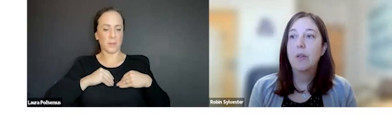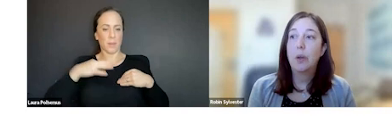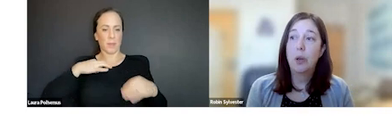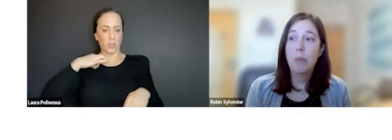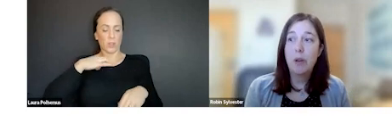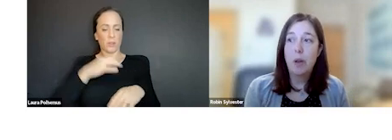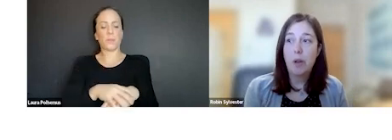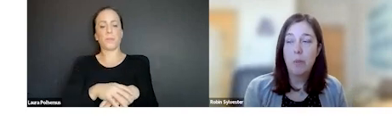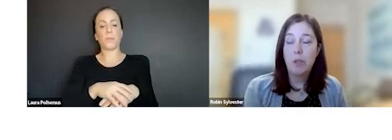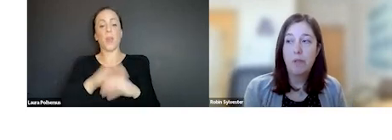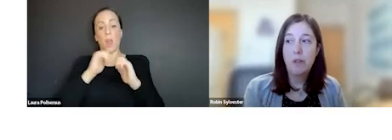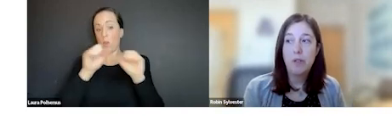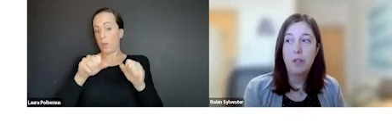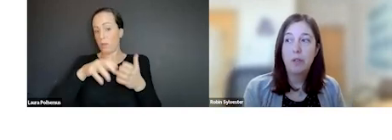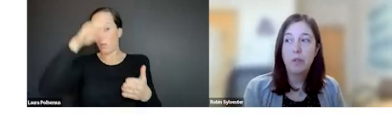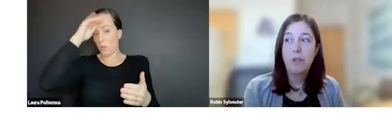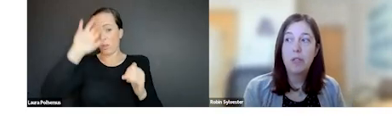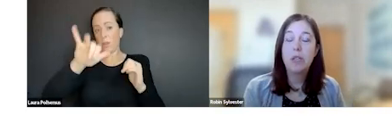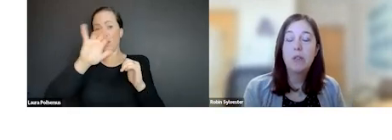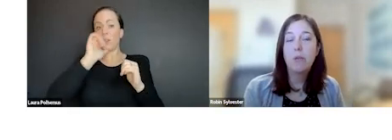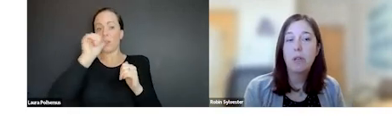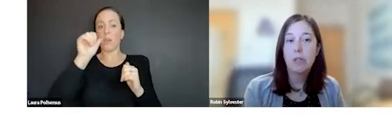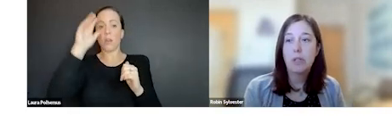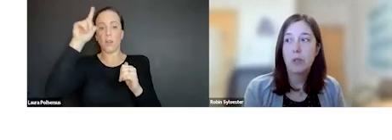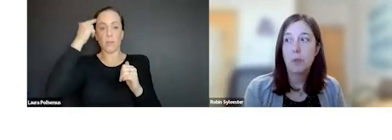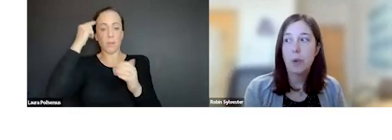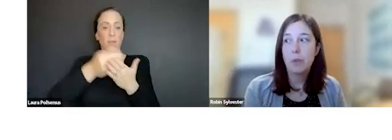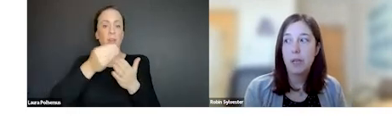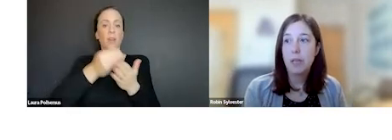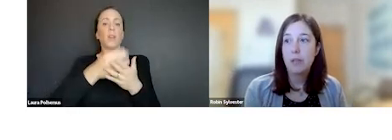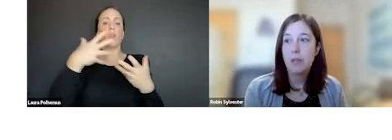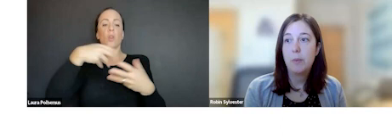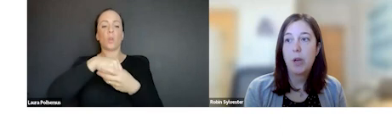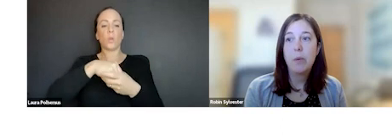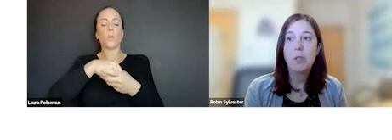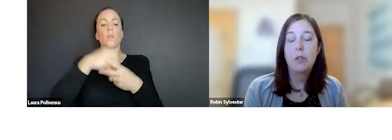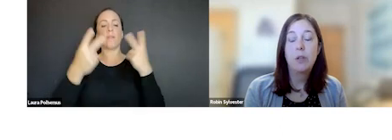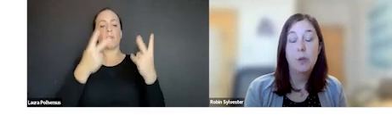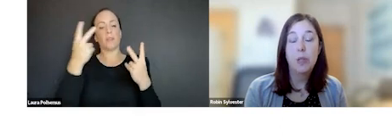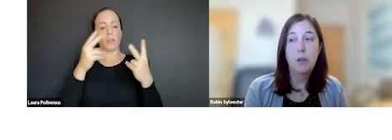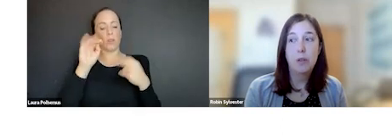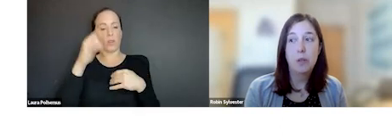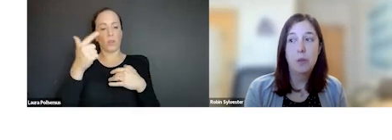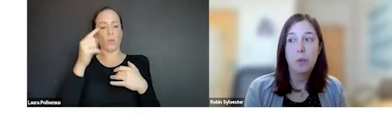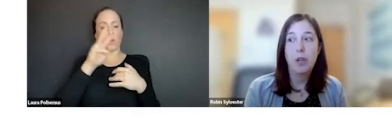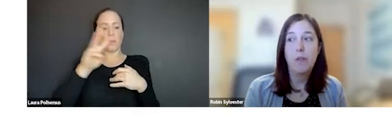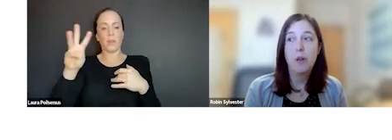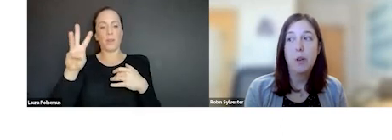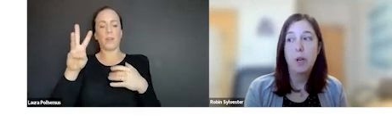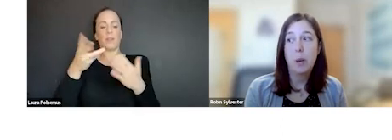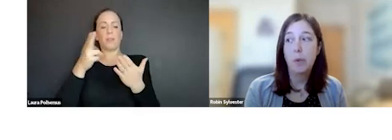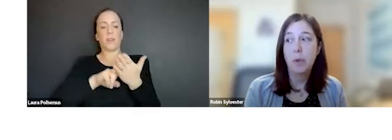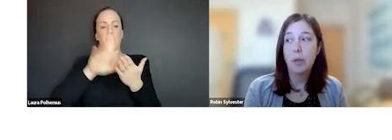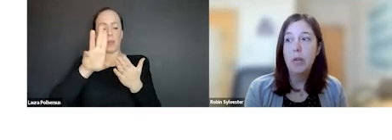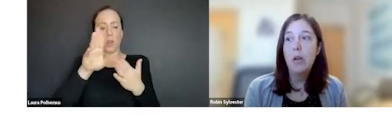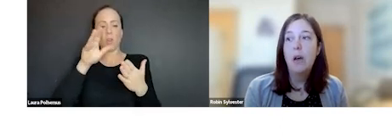Ways to learn about non-governmental funders include visiting the organization's website, subscribing to their newsletters, which I find